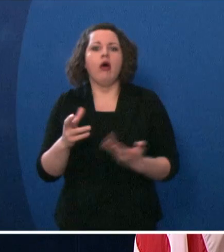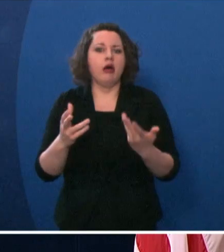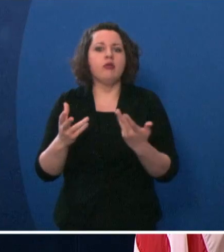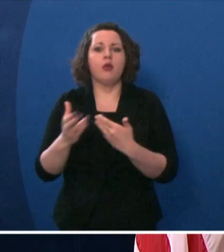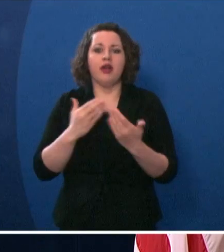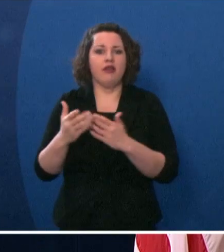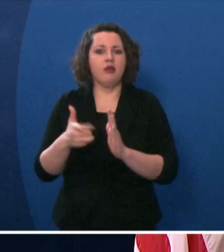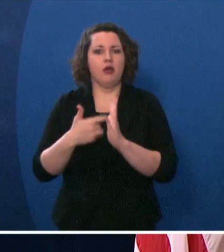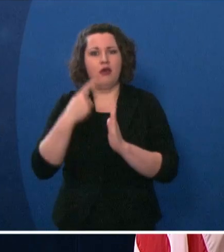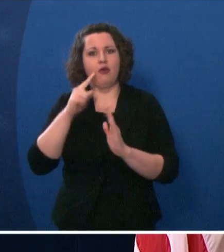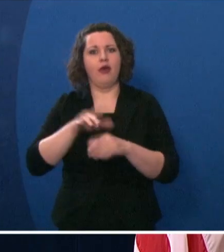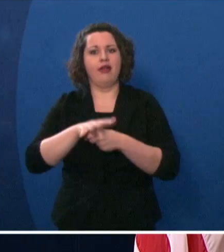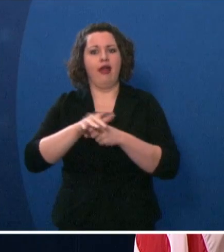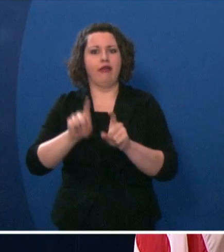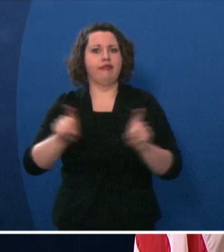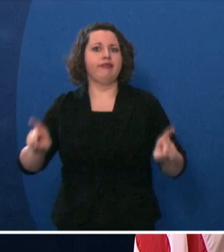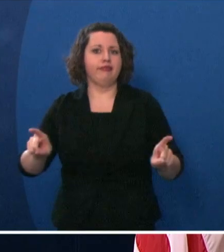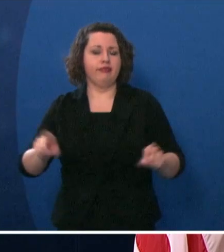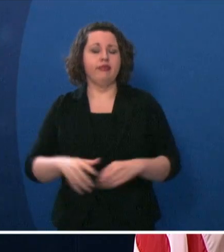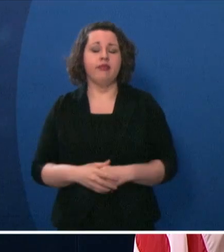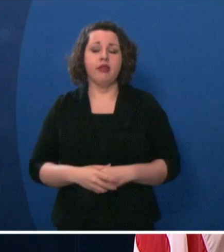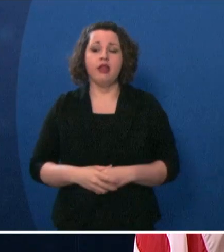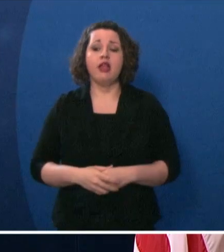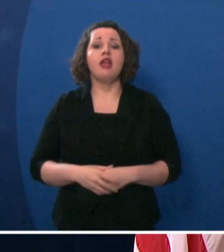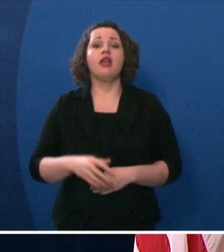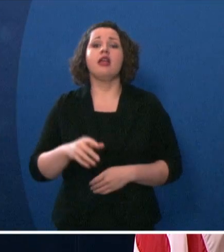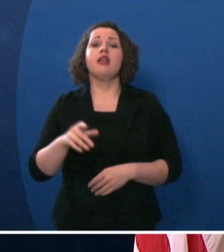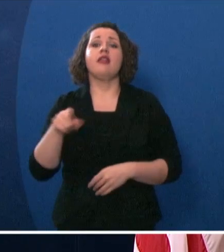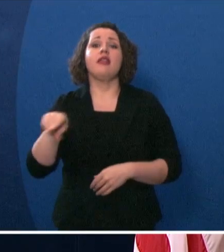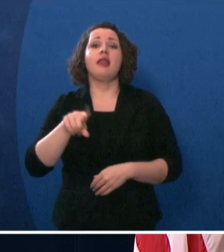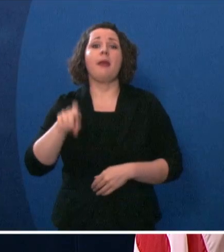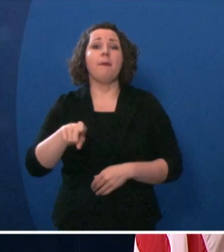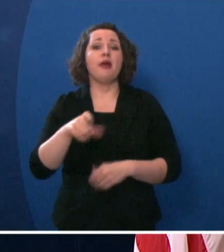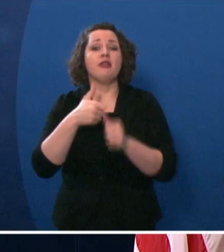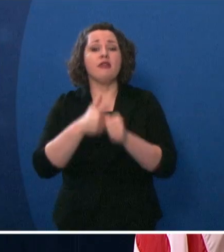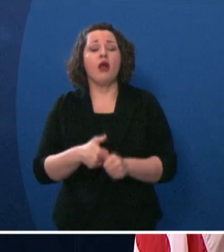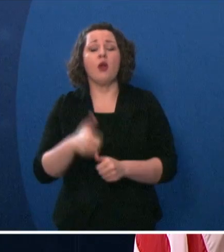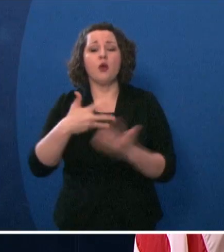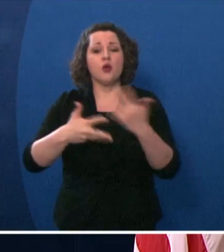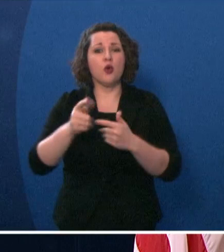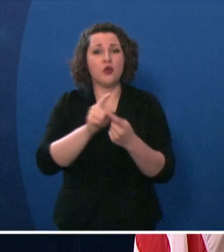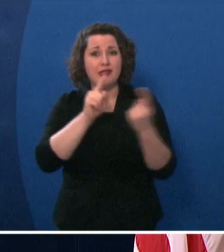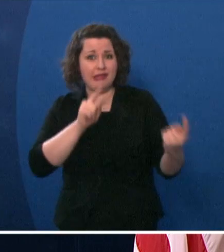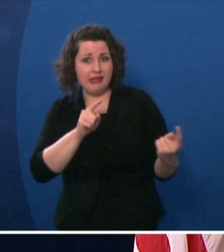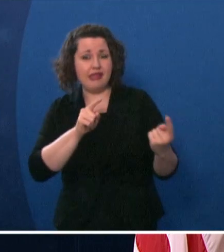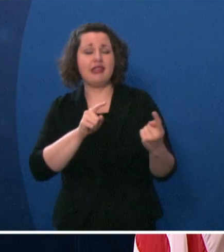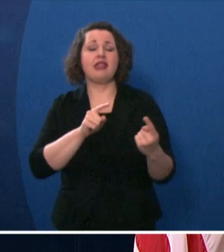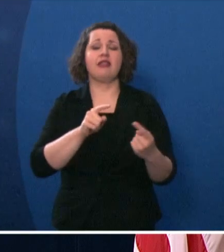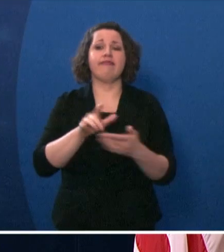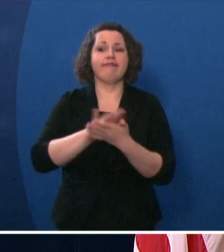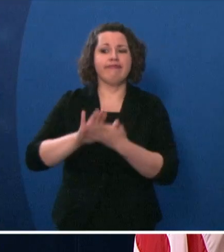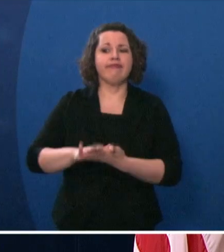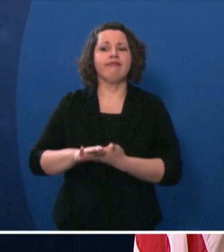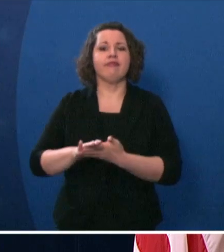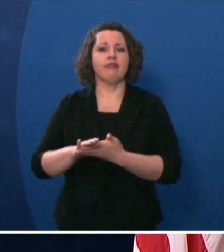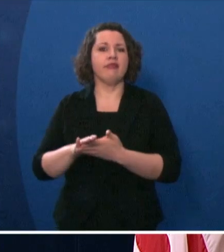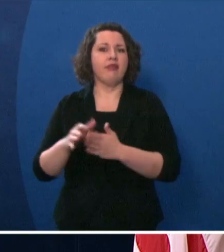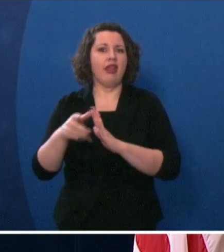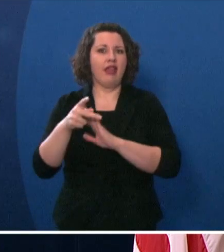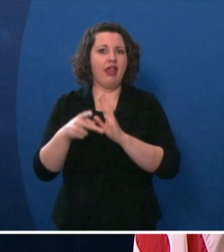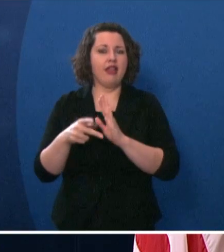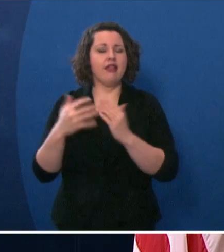adequate distancing, and also must follow social distancing, hygiene, and public health measures. This